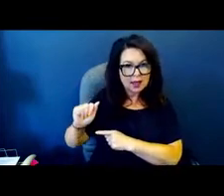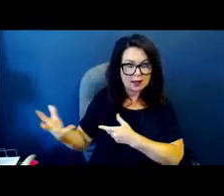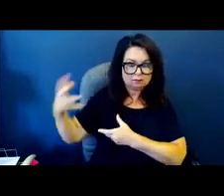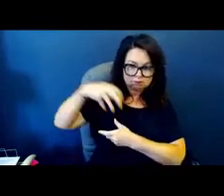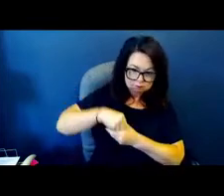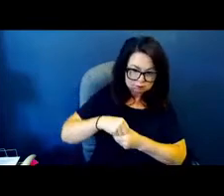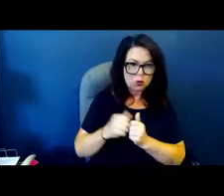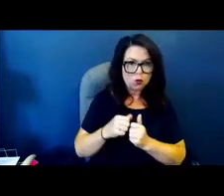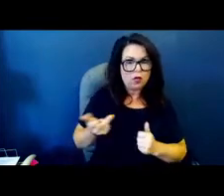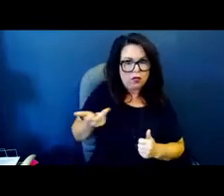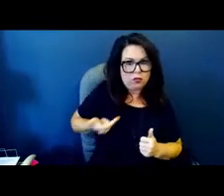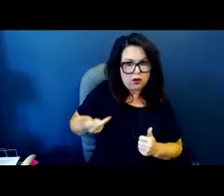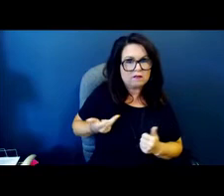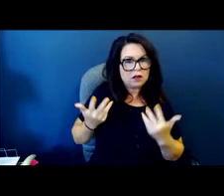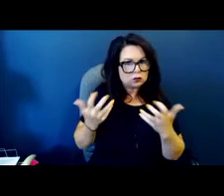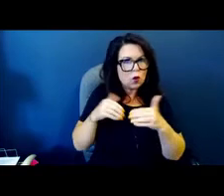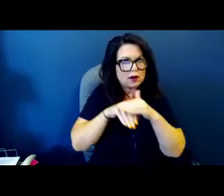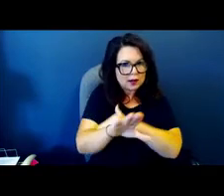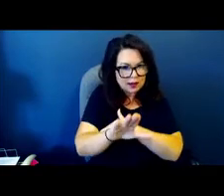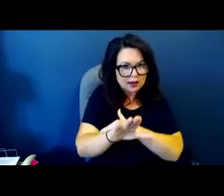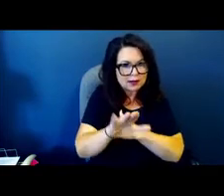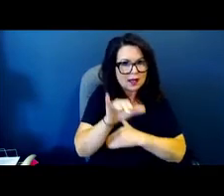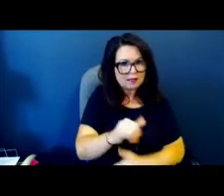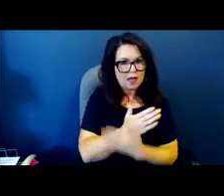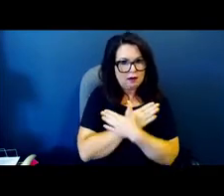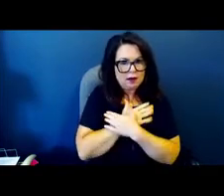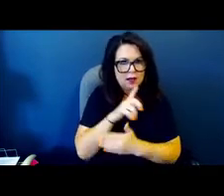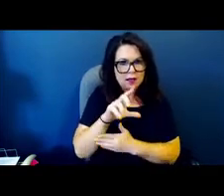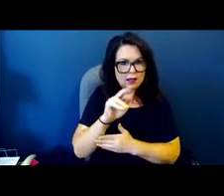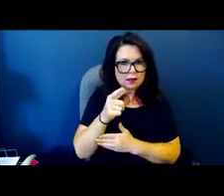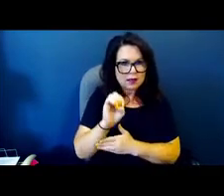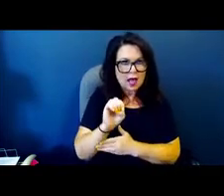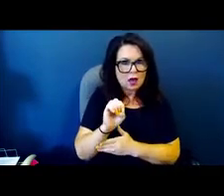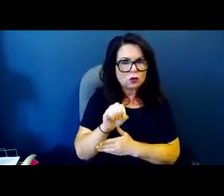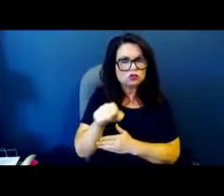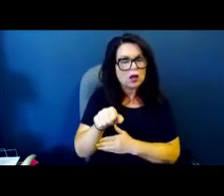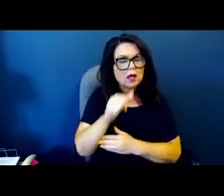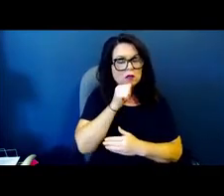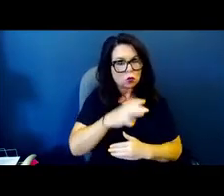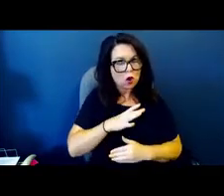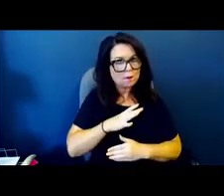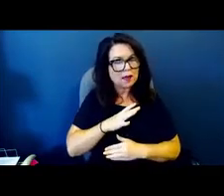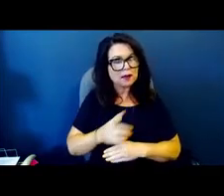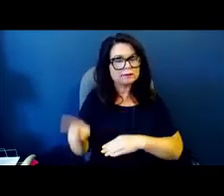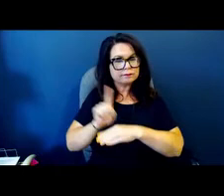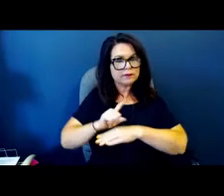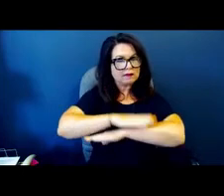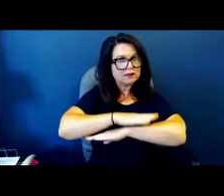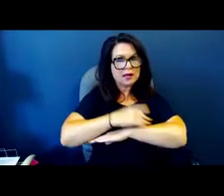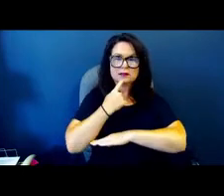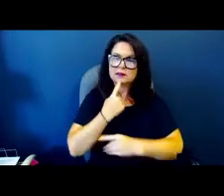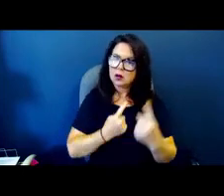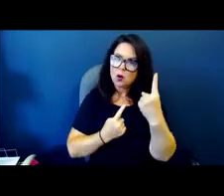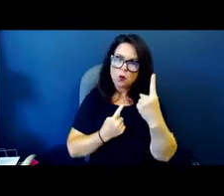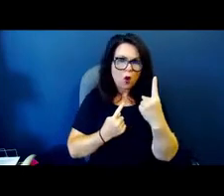lounge. And the people at the desk said, only one person could go with me with my pass to get into the